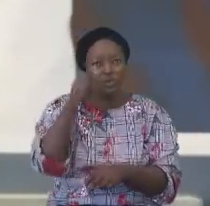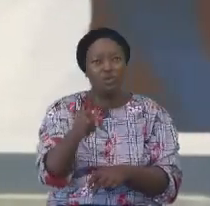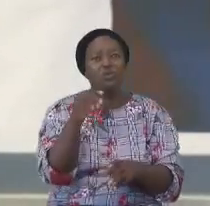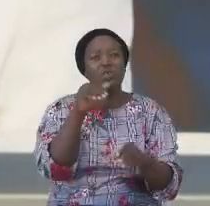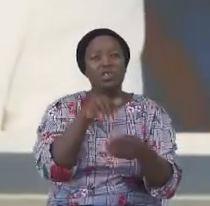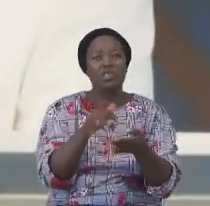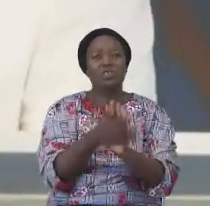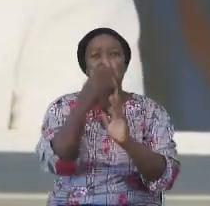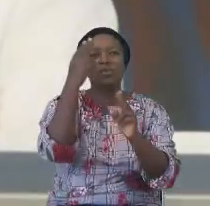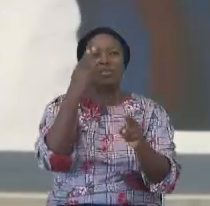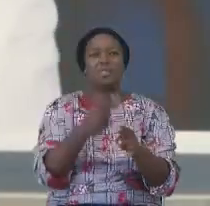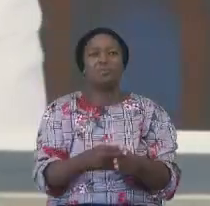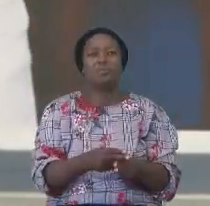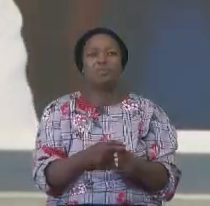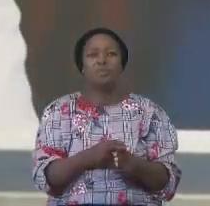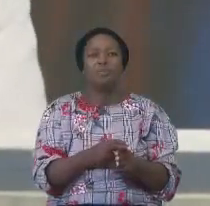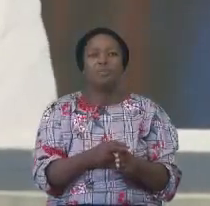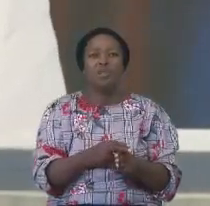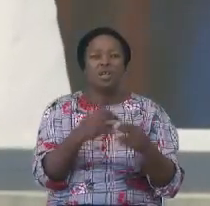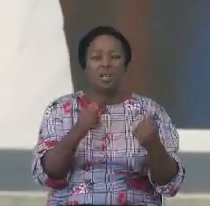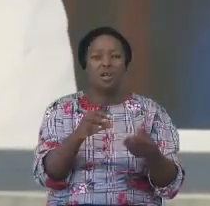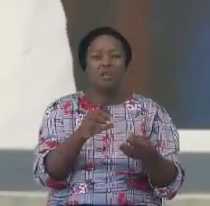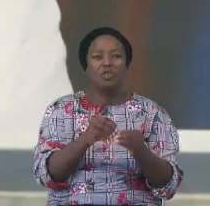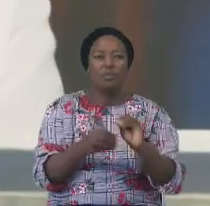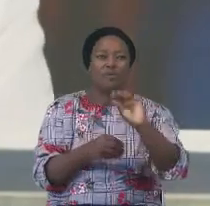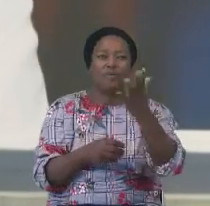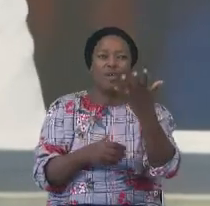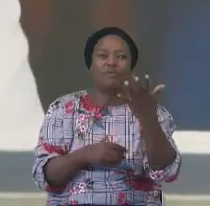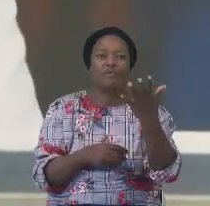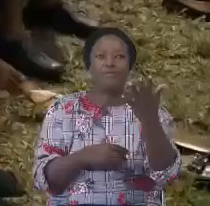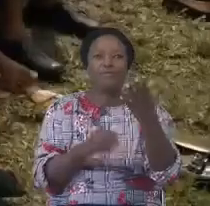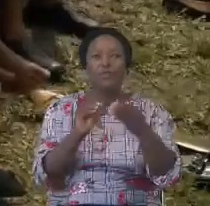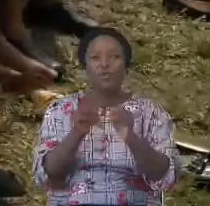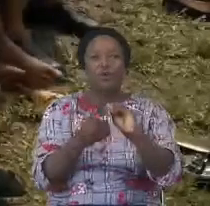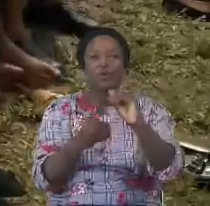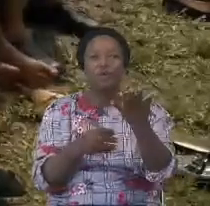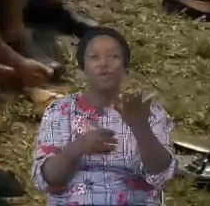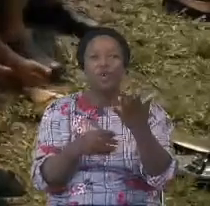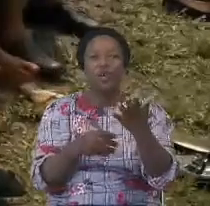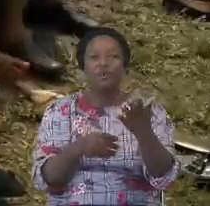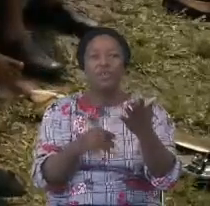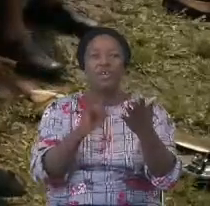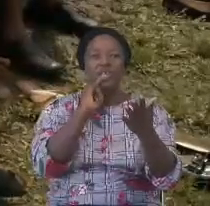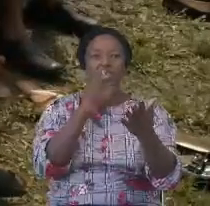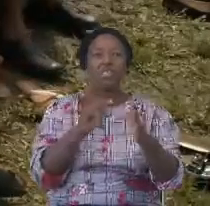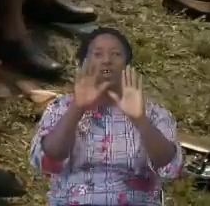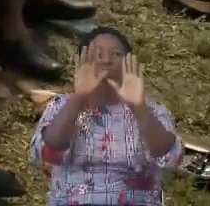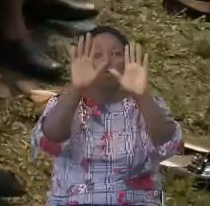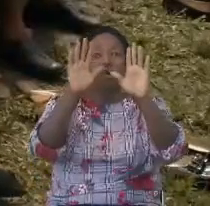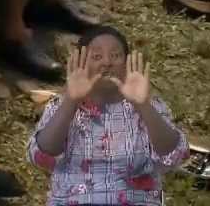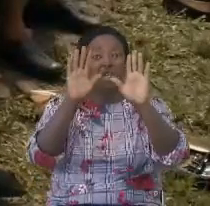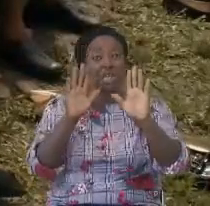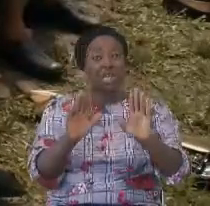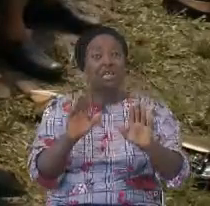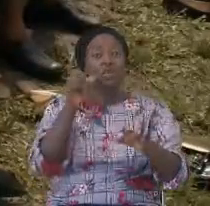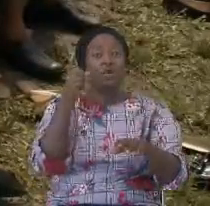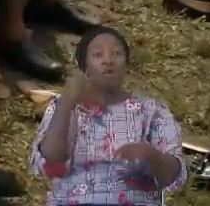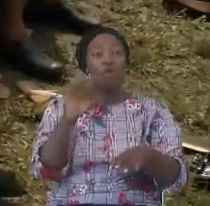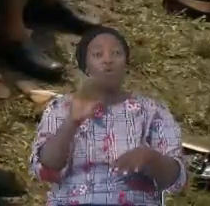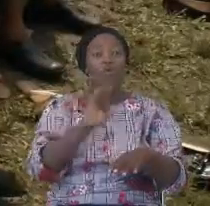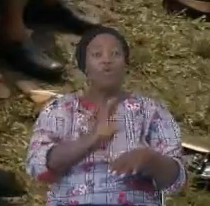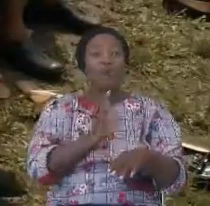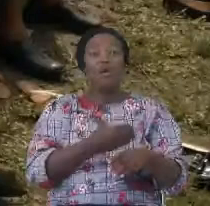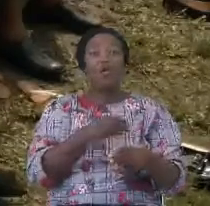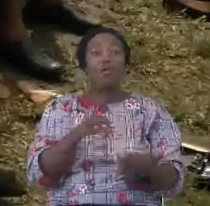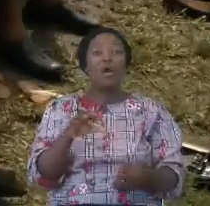always, continually, he'll keep on caring for you in Jesus' name. Welcome to number five.